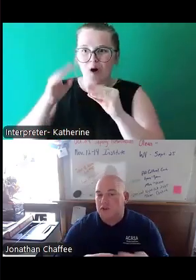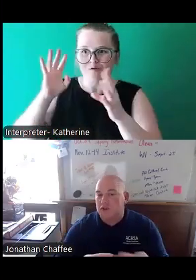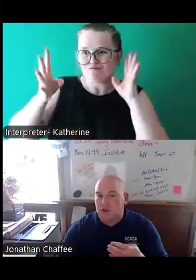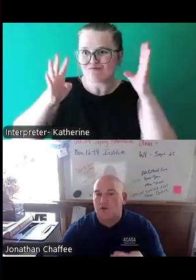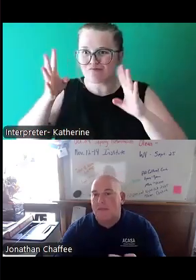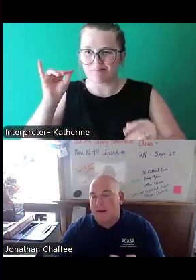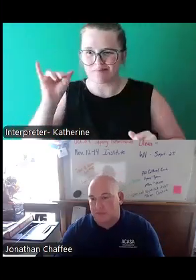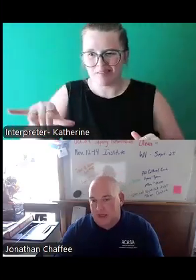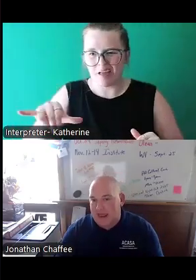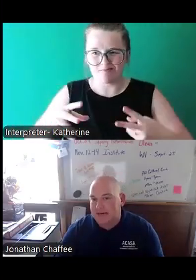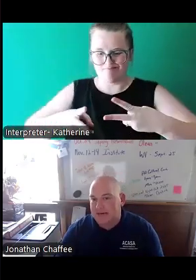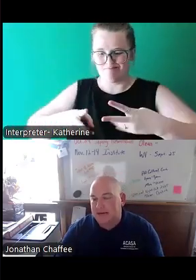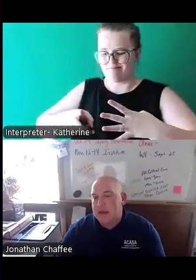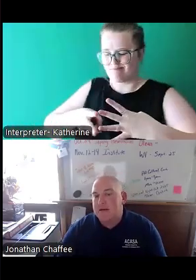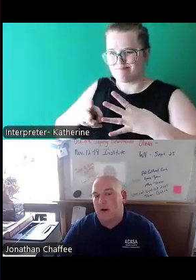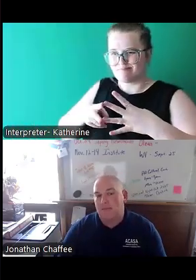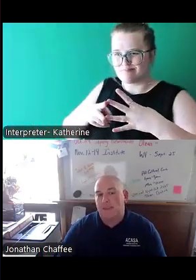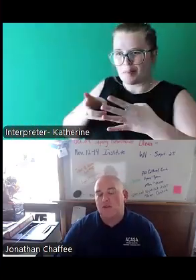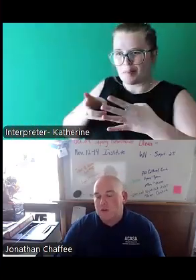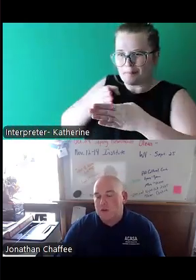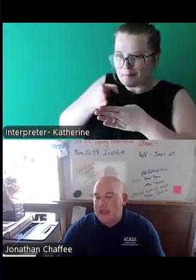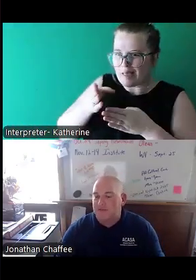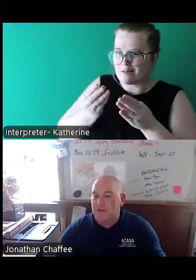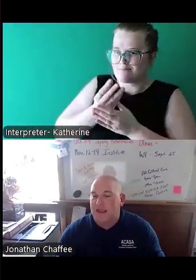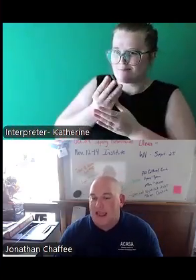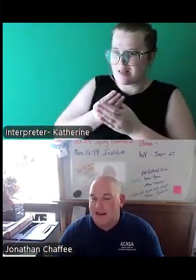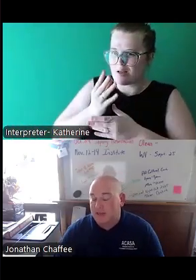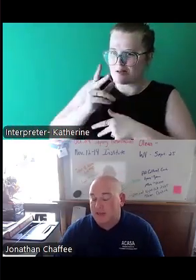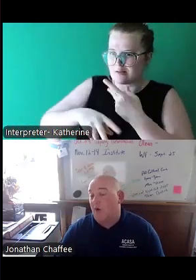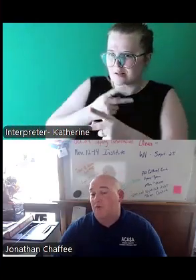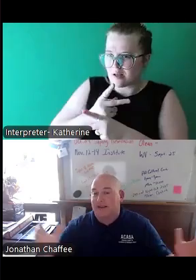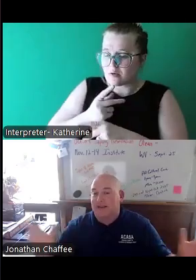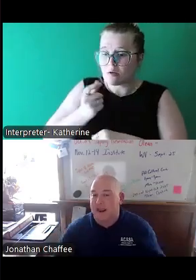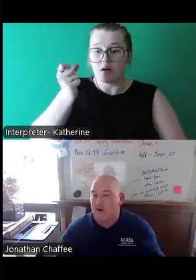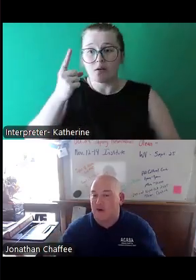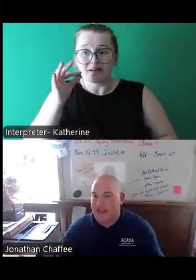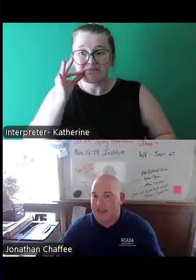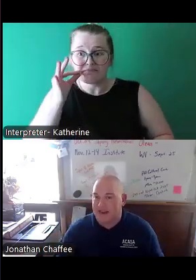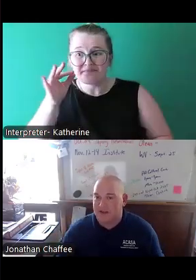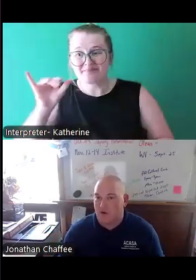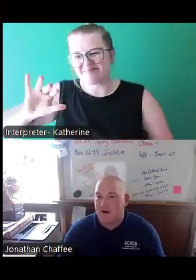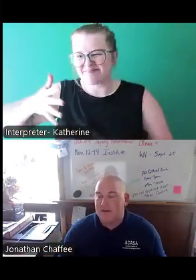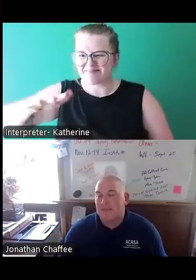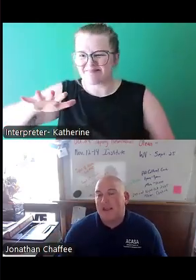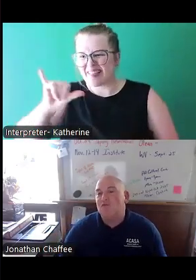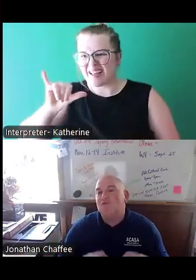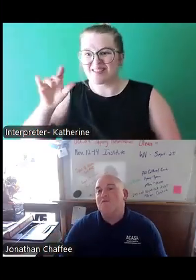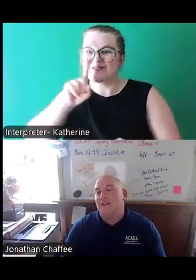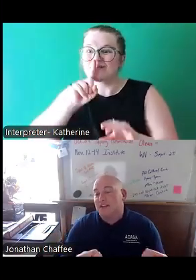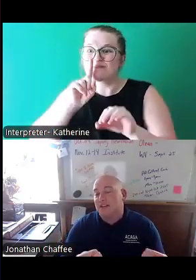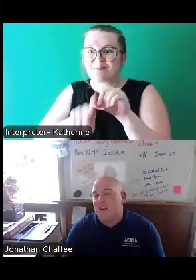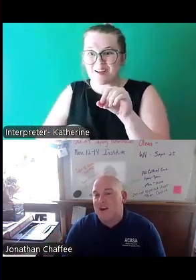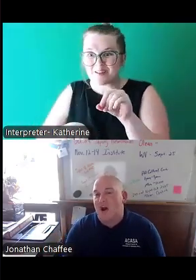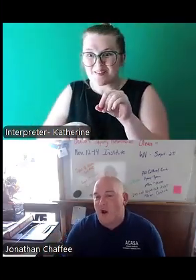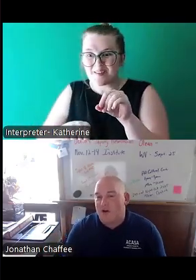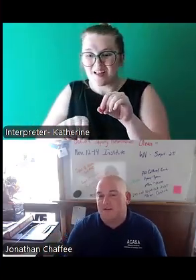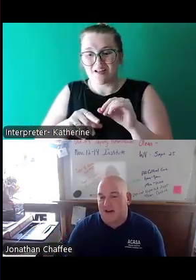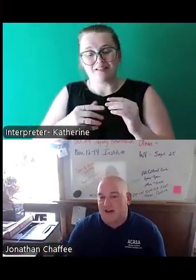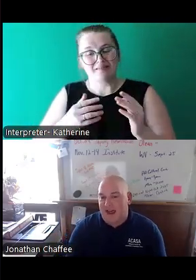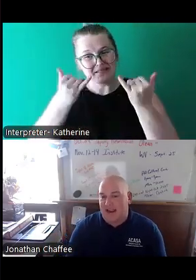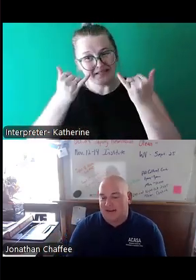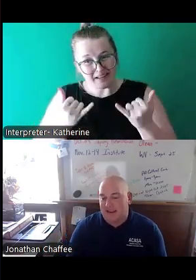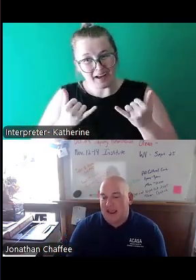are the two main plants. But you really have to look at cannabis almost like tomato plants anymore. It's very hard